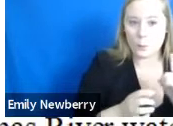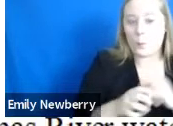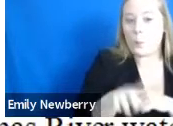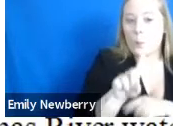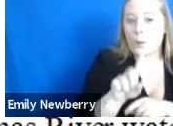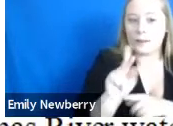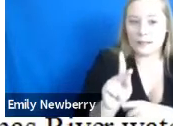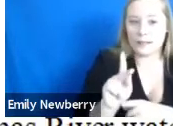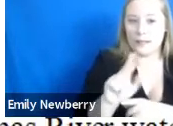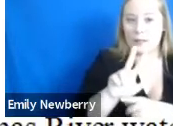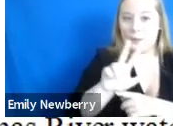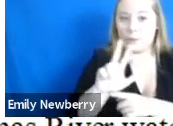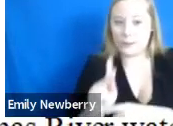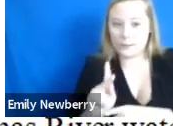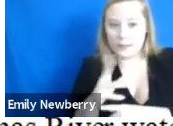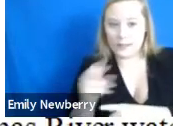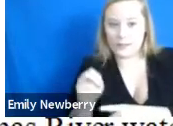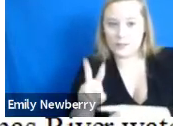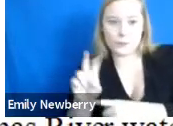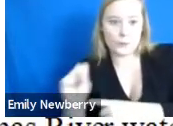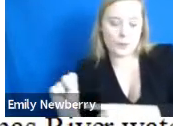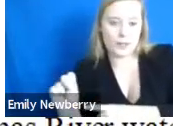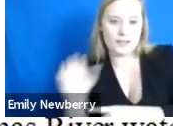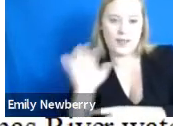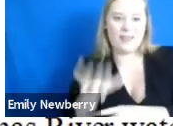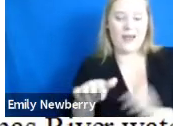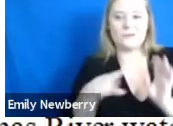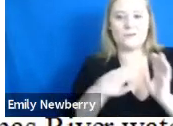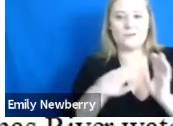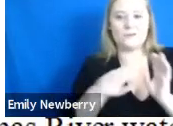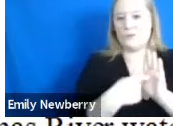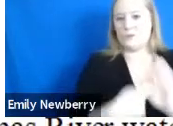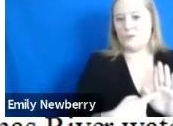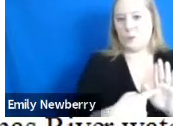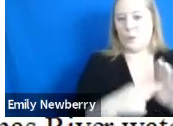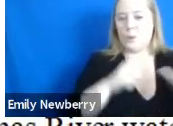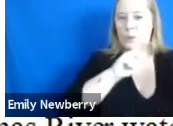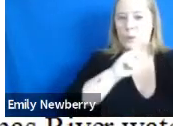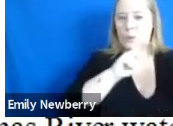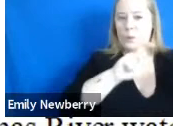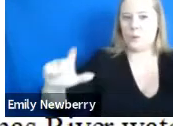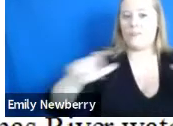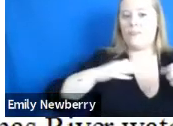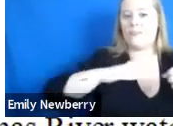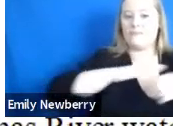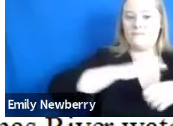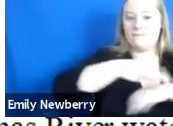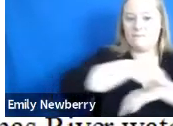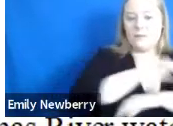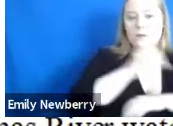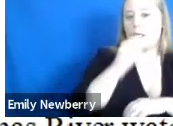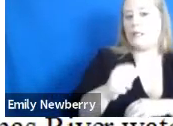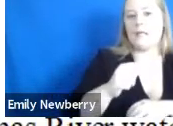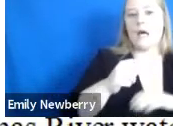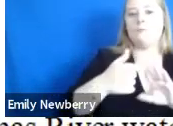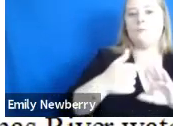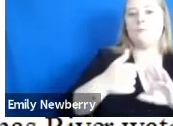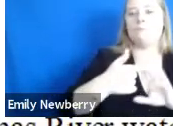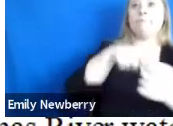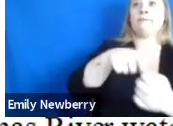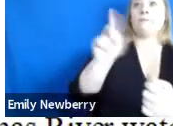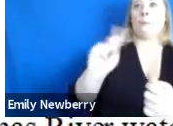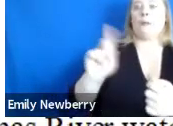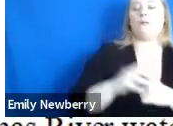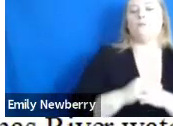and 2S. These are just the representations that we use to designate the field and not reveal the identity. So these 3 fields